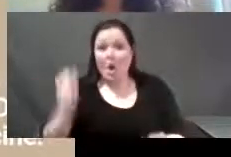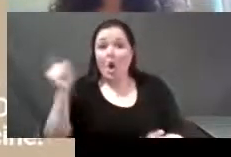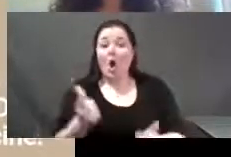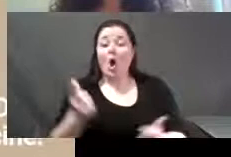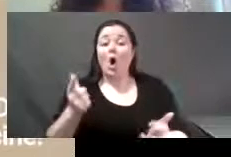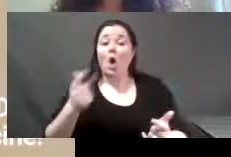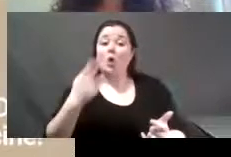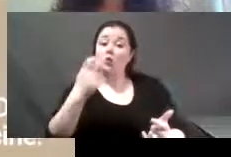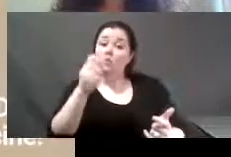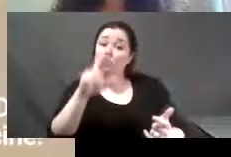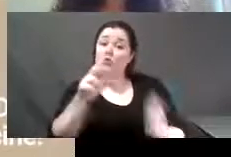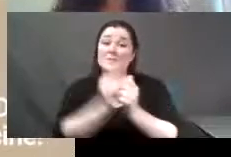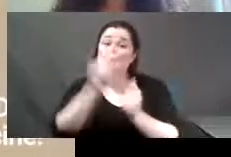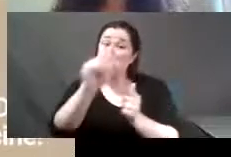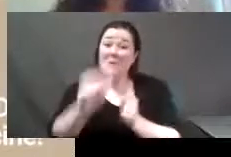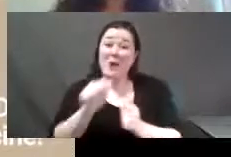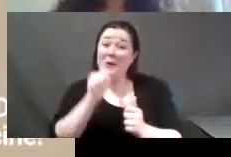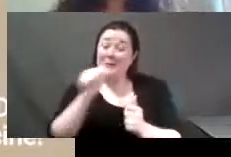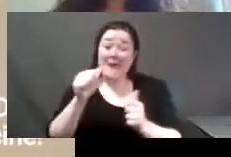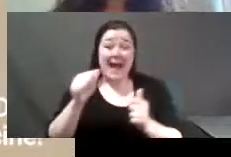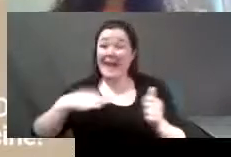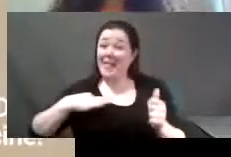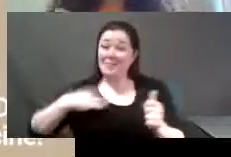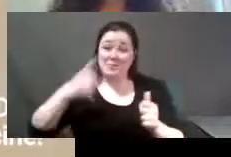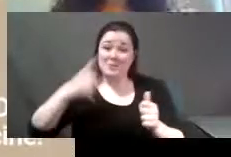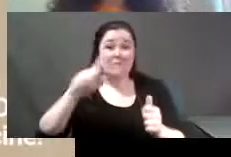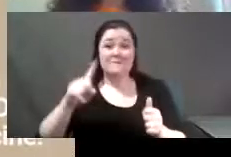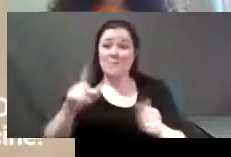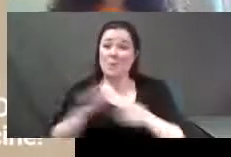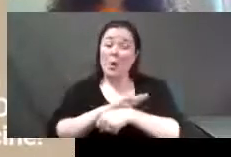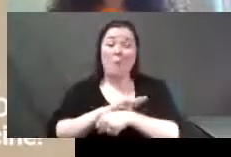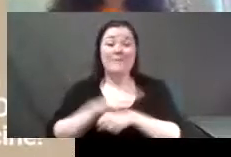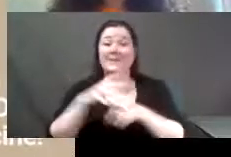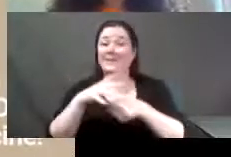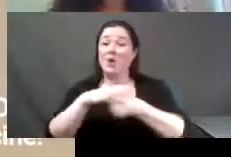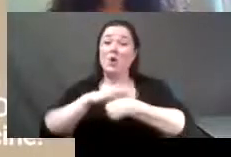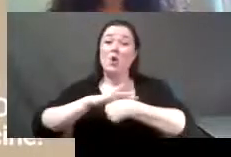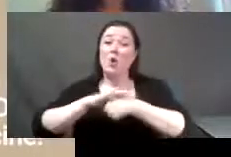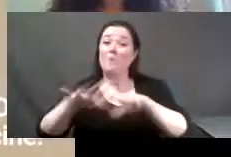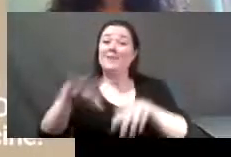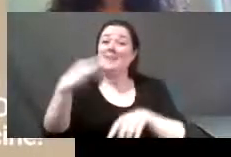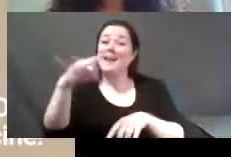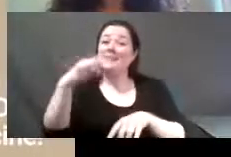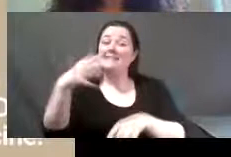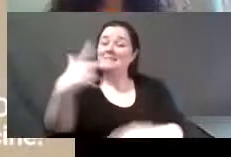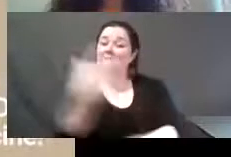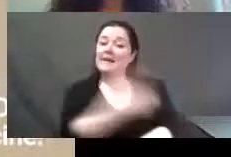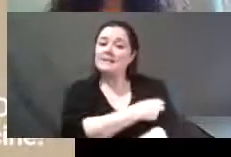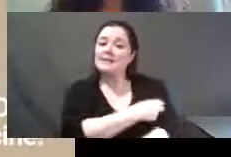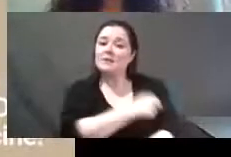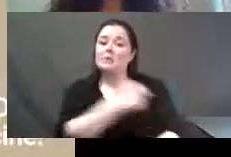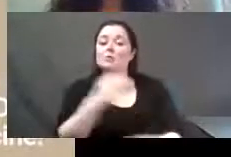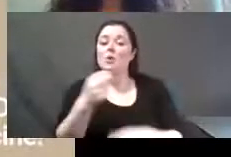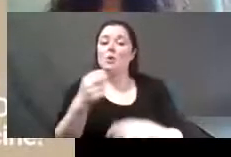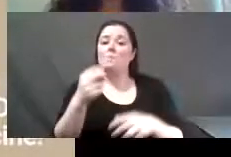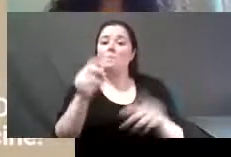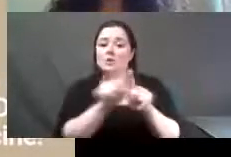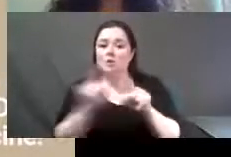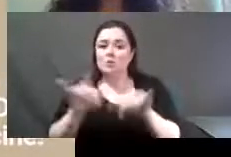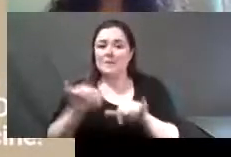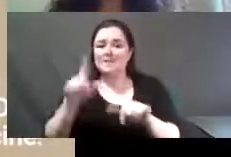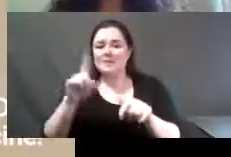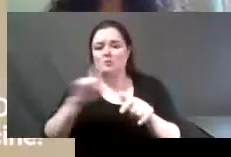not eligible for the COVID-19 vaccine. So as you're doing this work, this is important to advocate